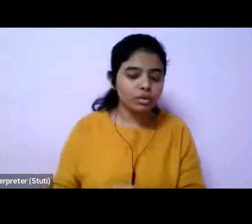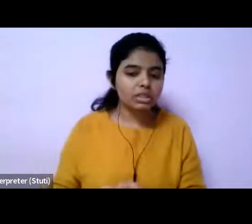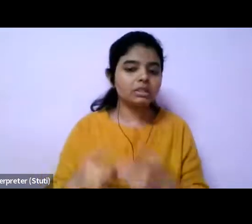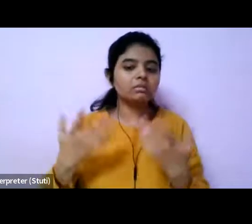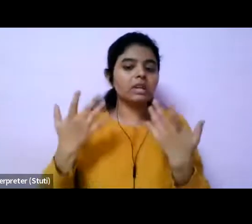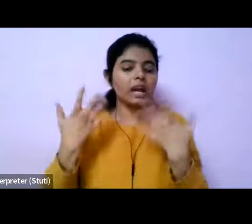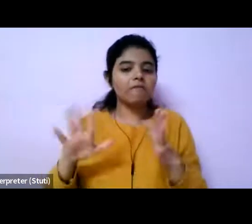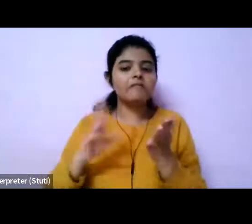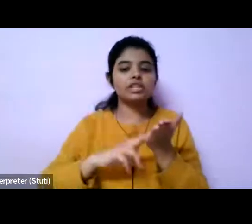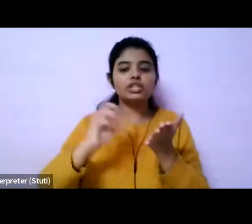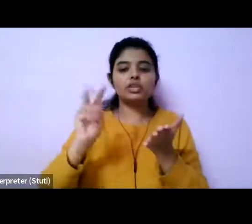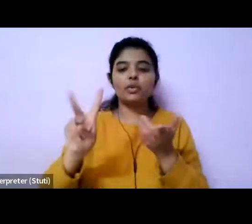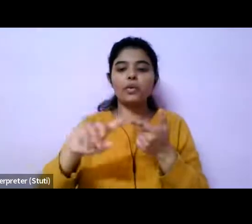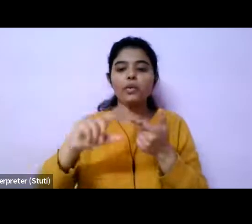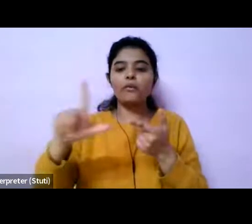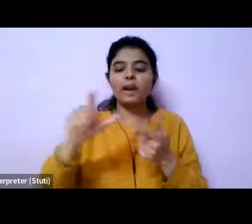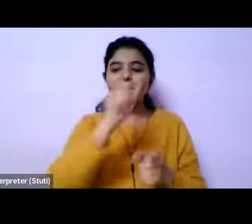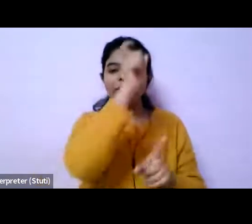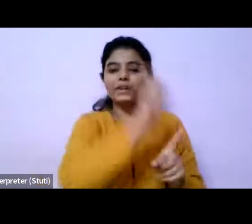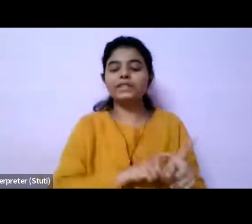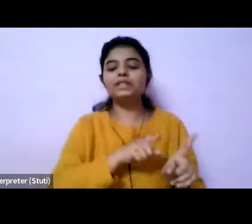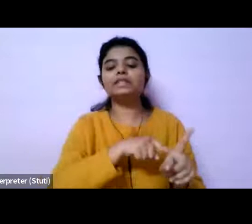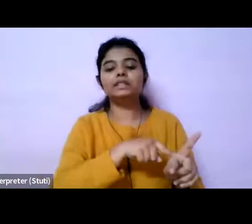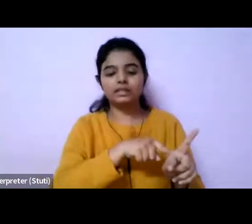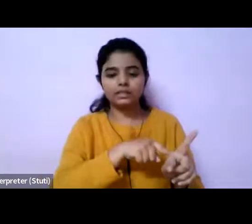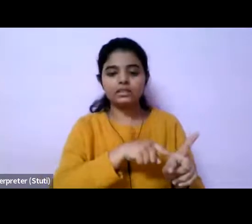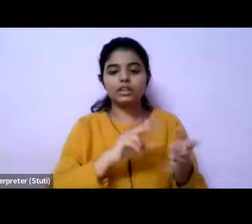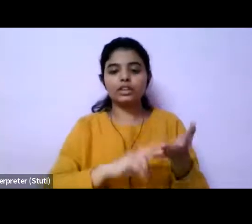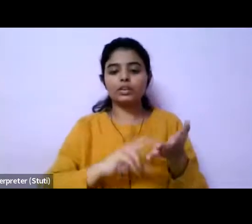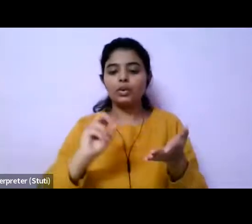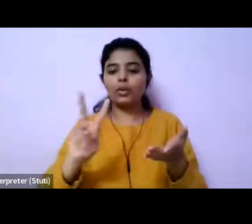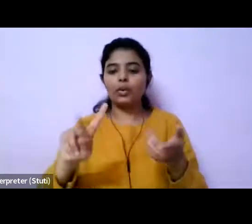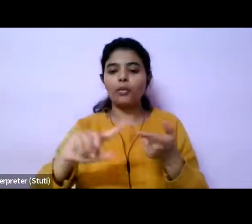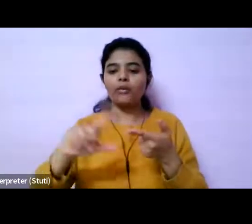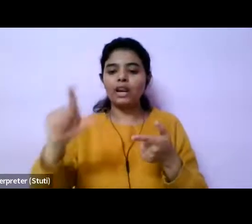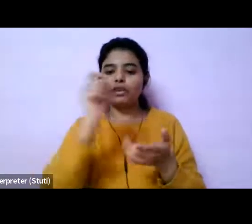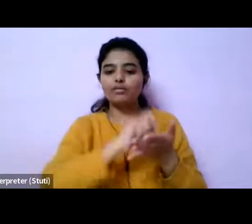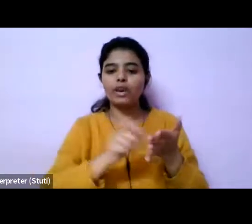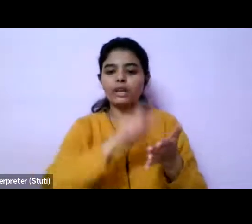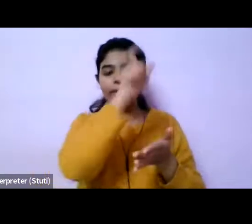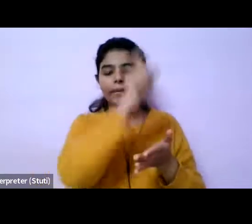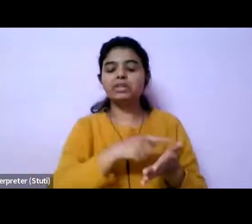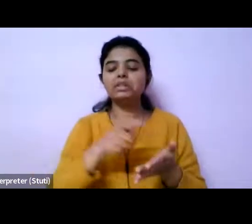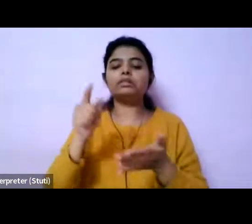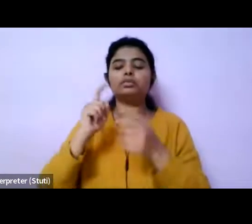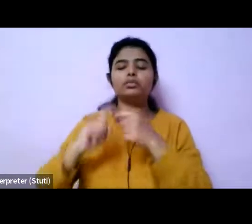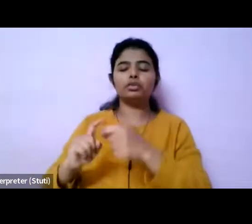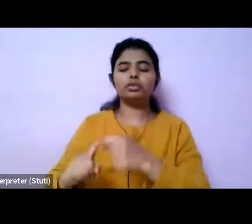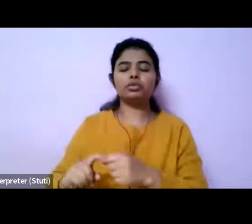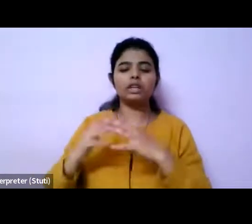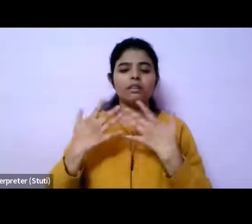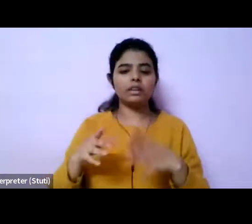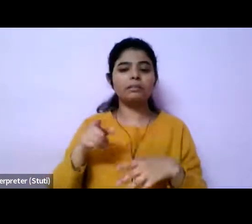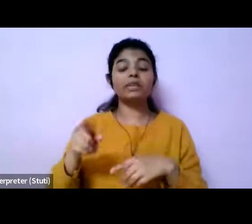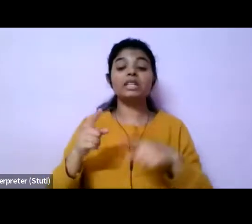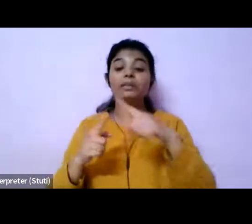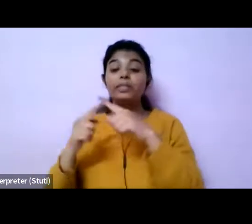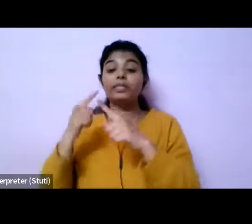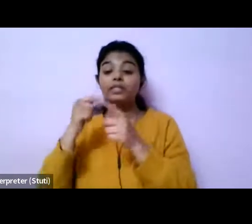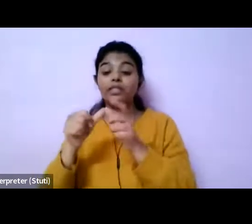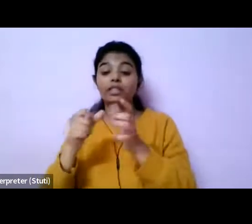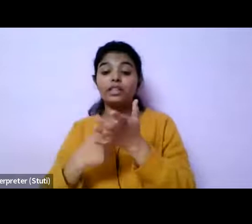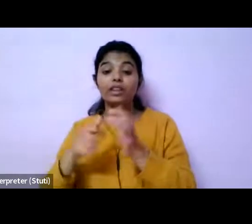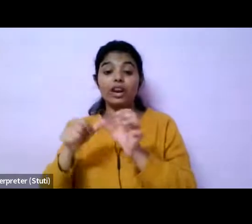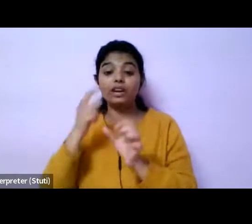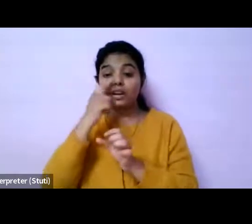where Dan attempts to write a play about Tara. The problem with Dan is he himself is a disabled body, or